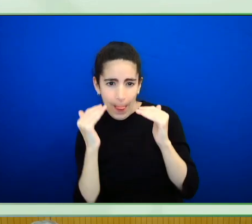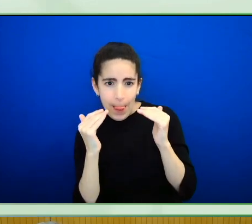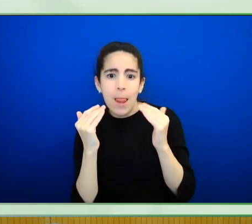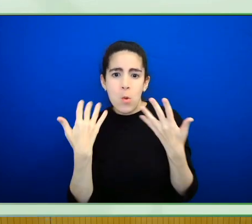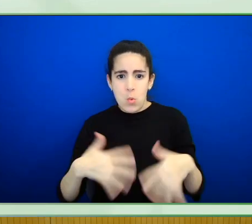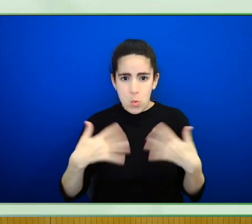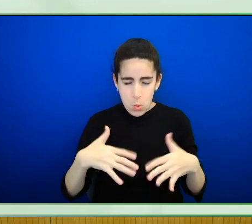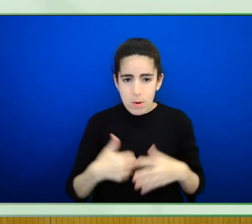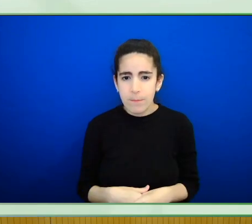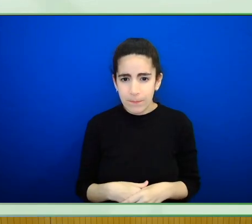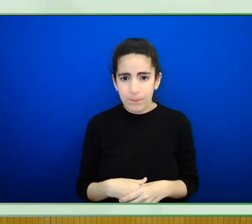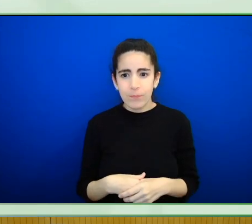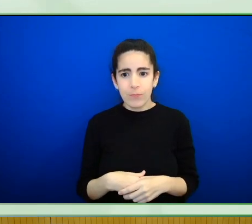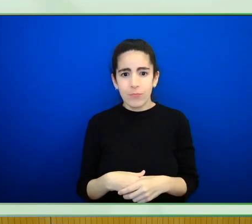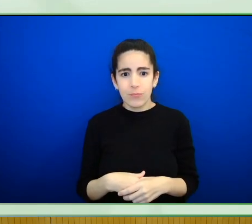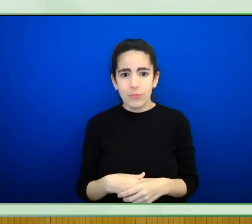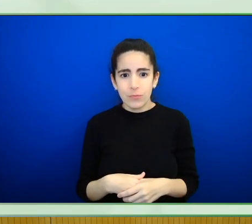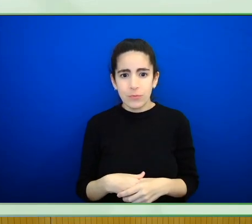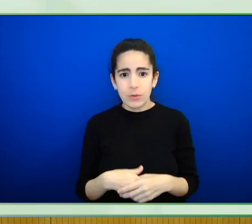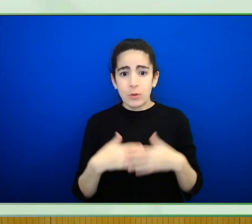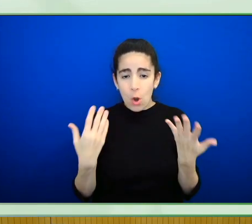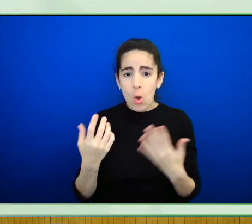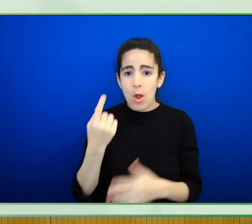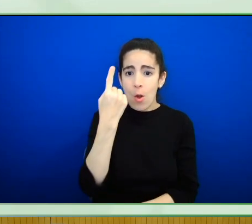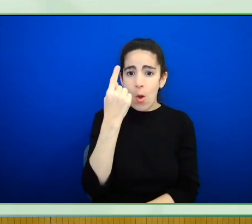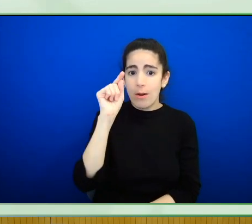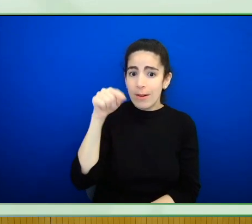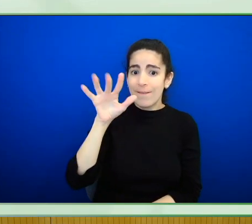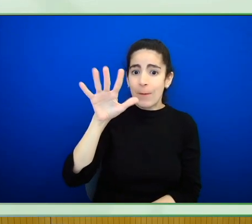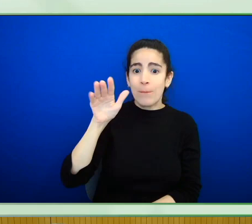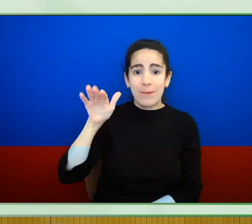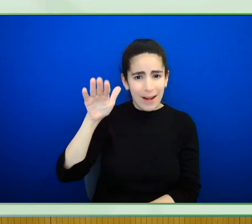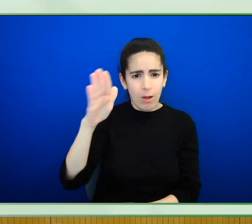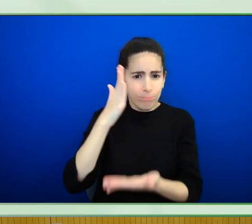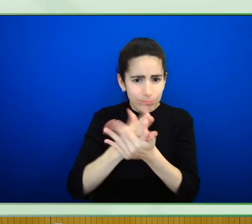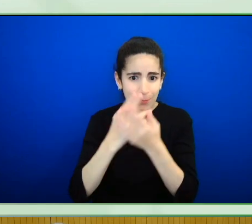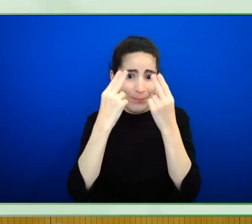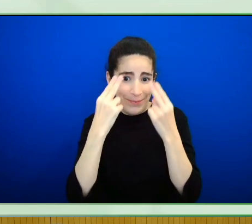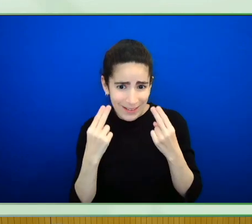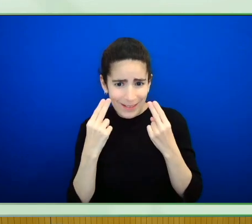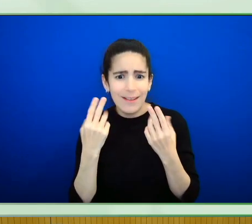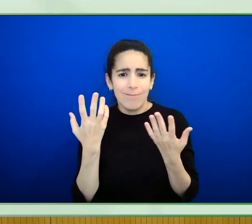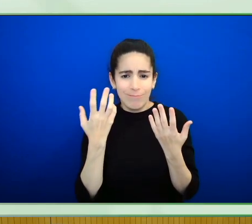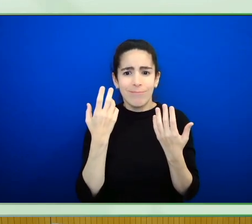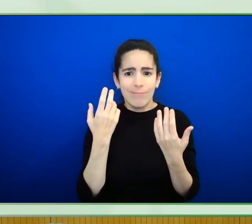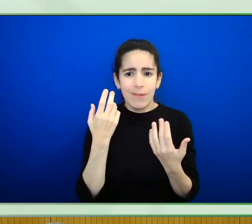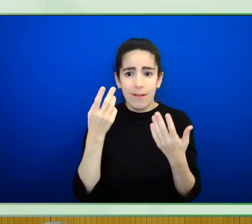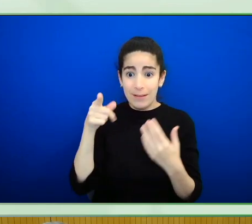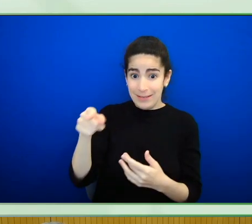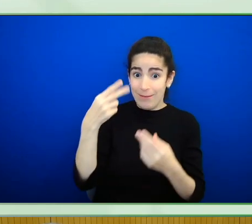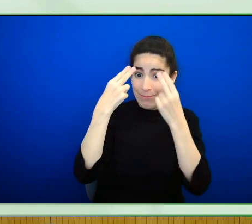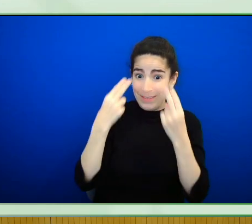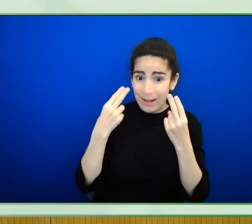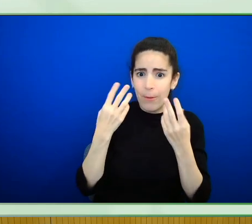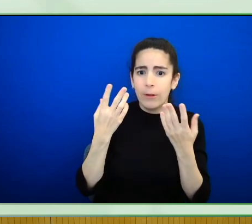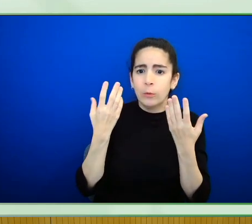this blindness is depriving the patient from earning, learning, and well-being. And if